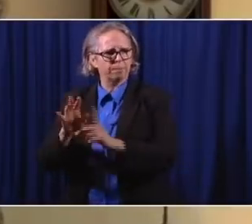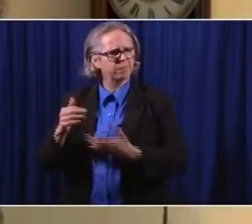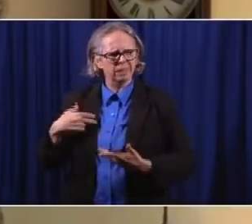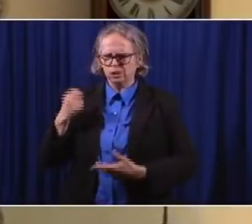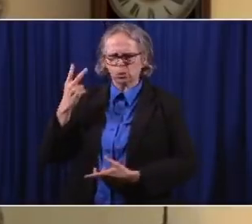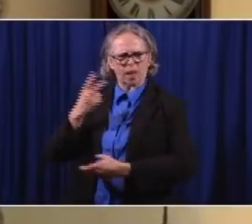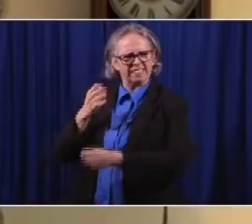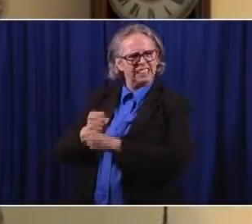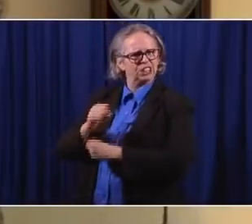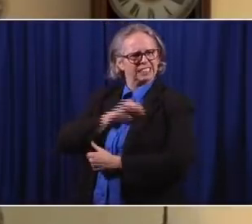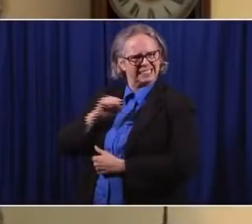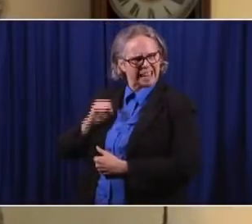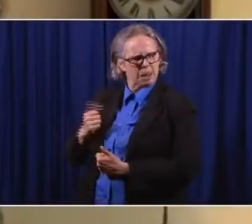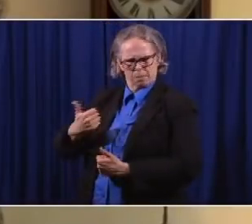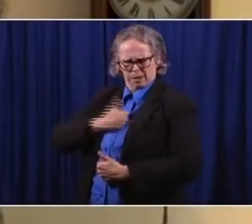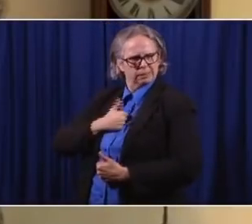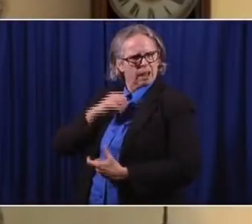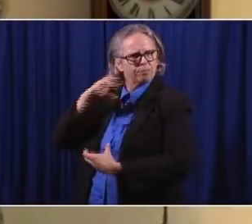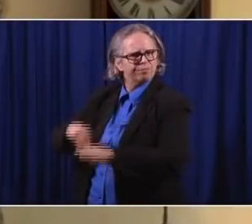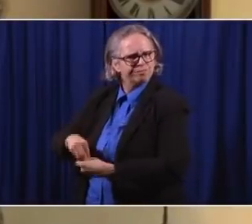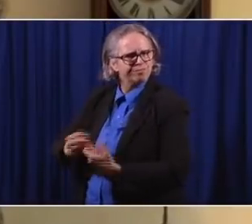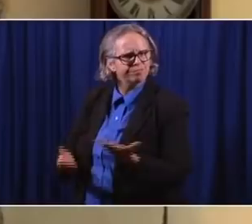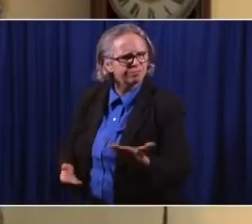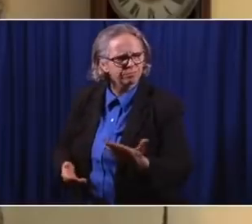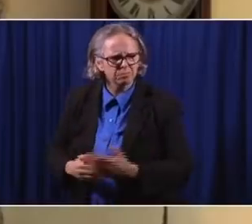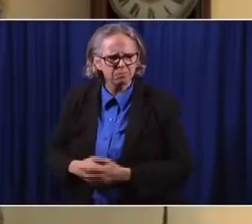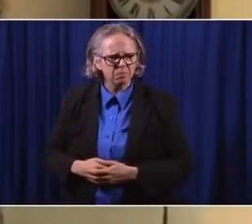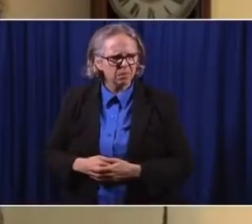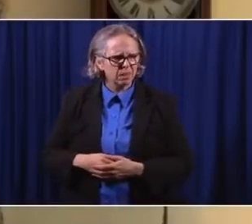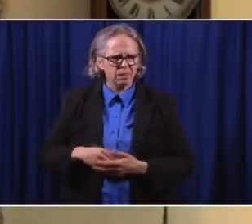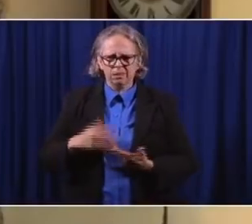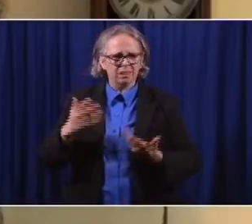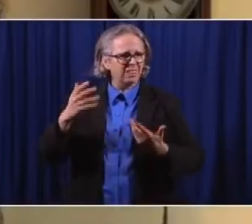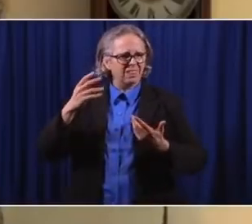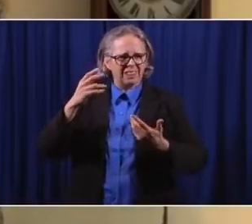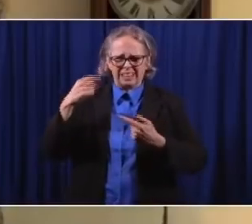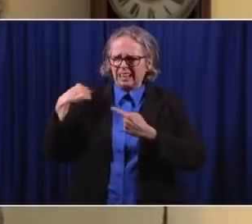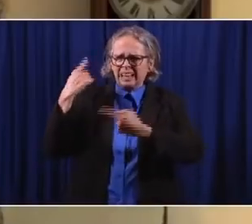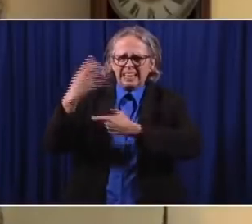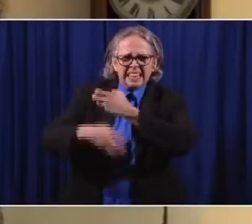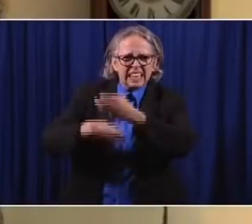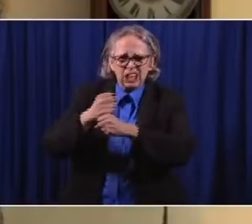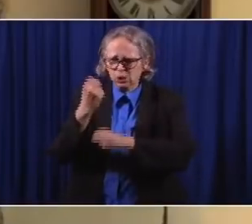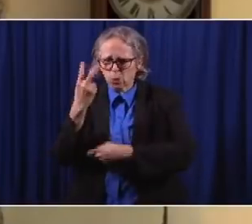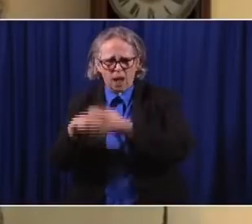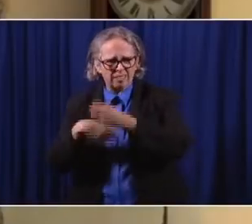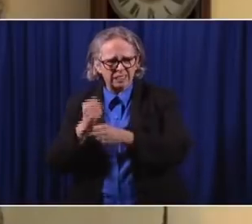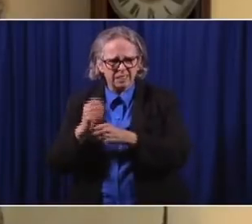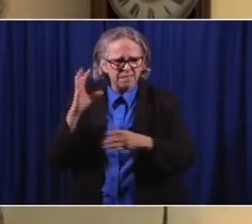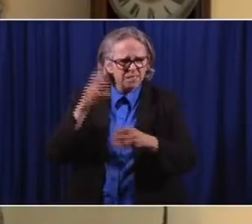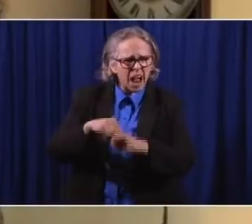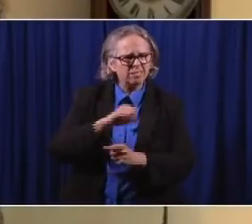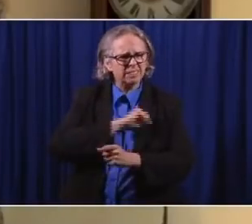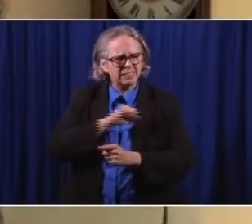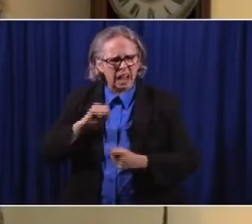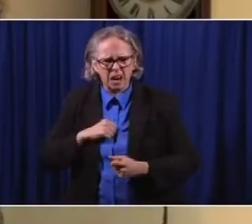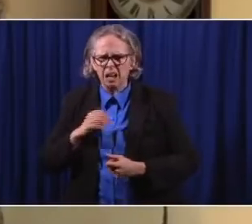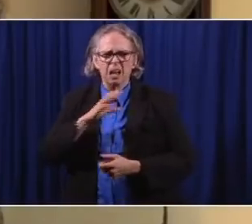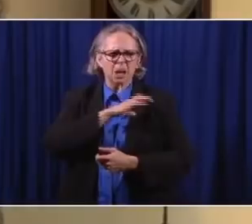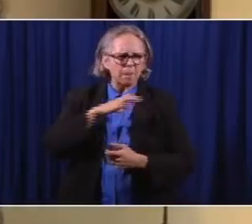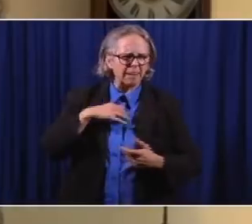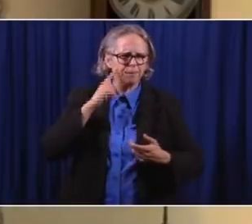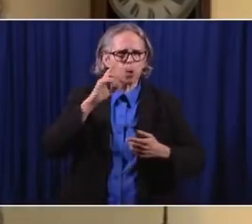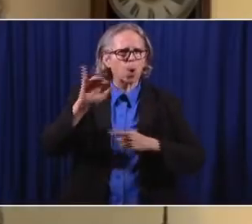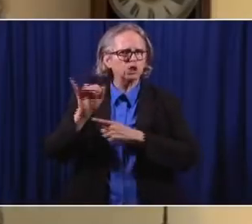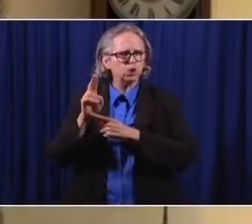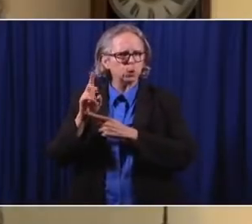All of those years I was on the Senate Judiciary Committee. We had a number of nominations come through. We had 2 for